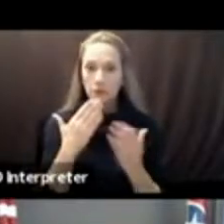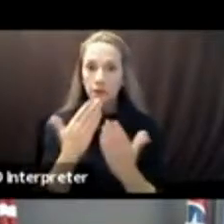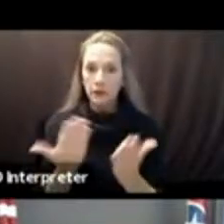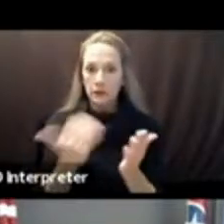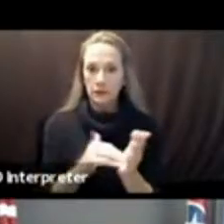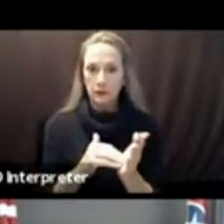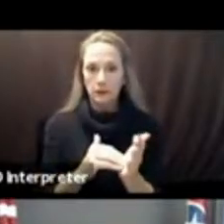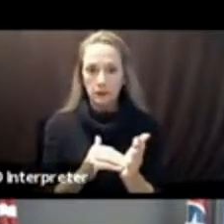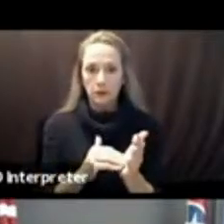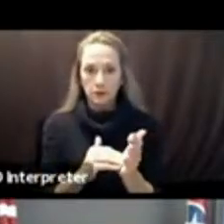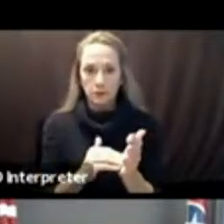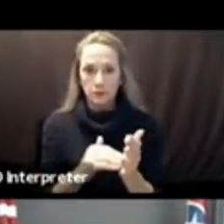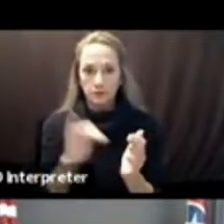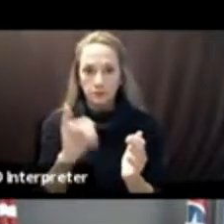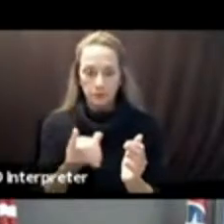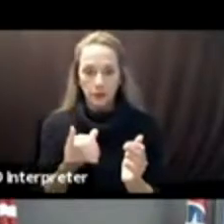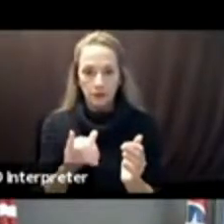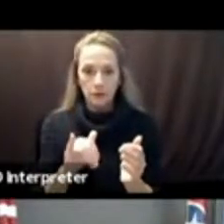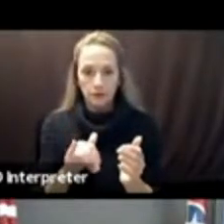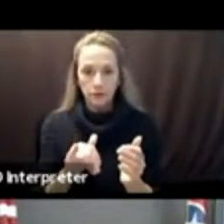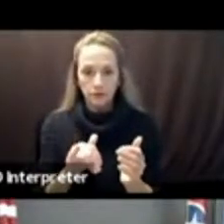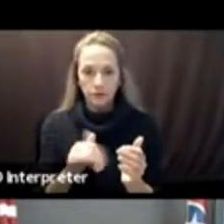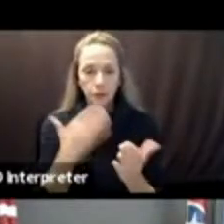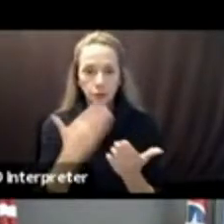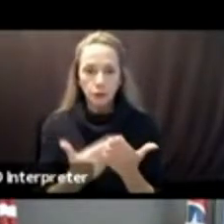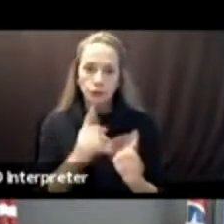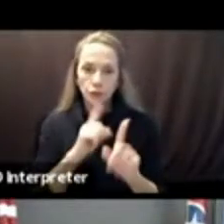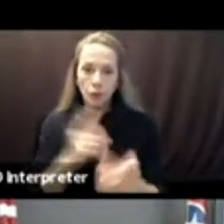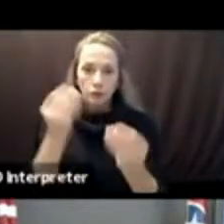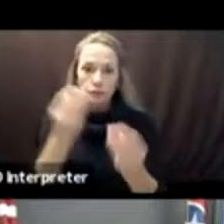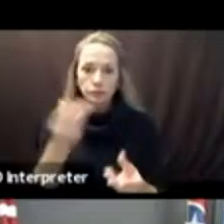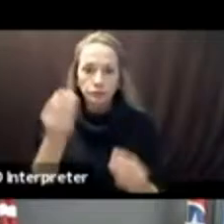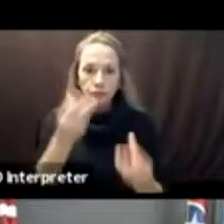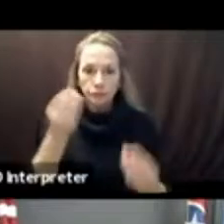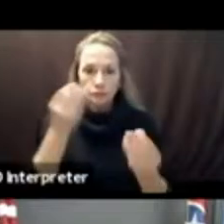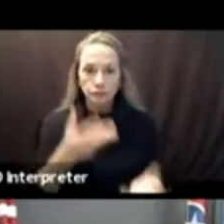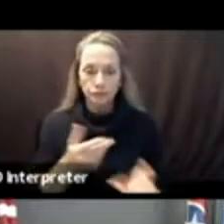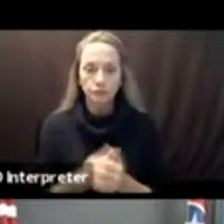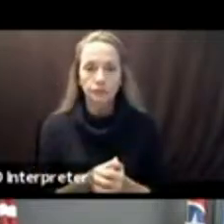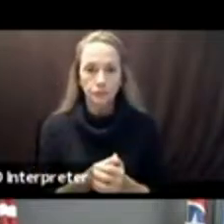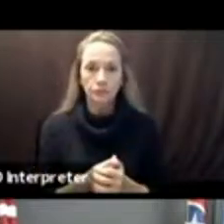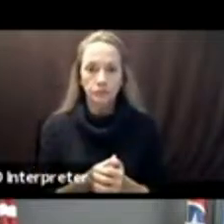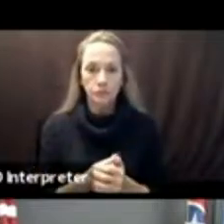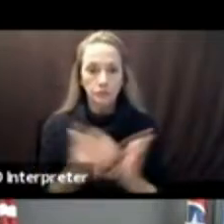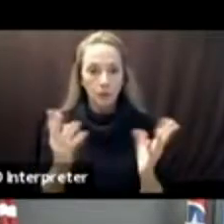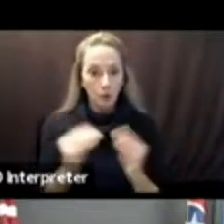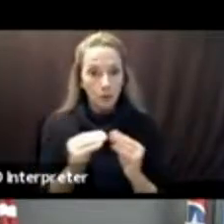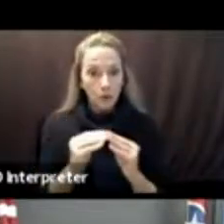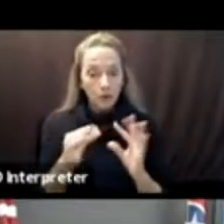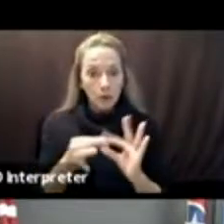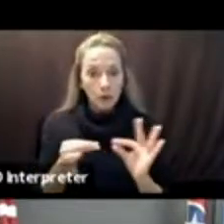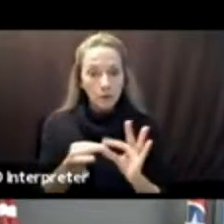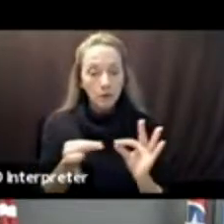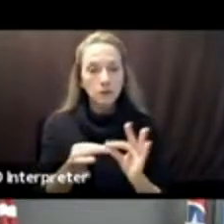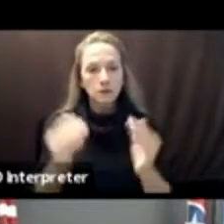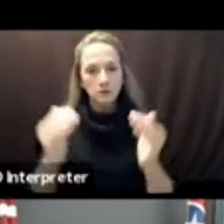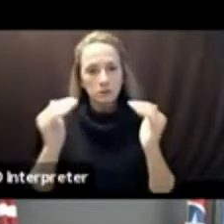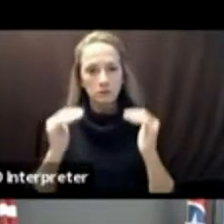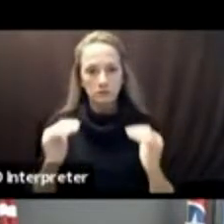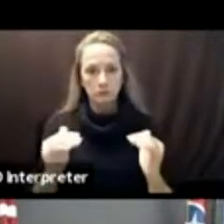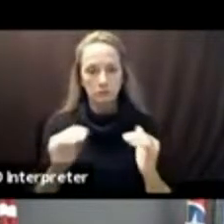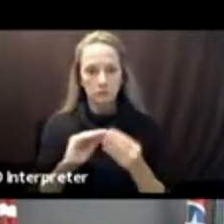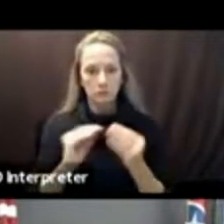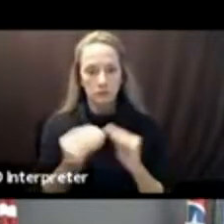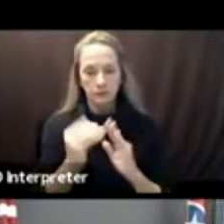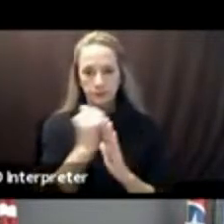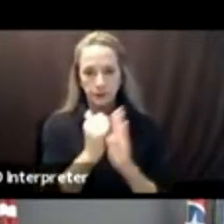that elucidating report. And if there are no further comments, we'll go into the next item of the